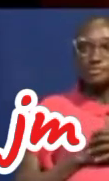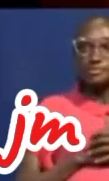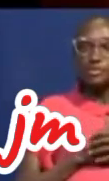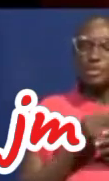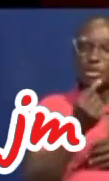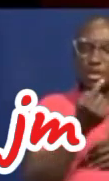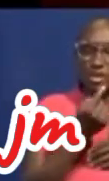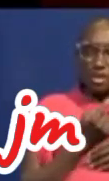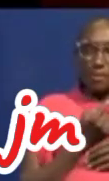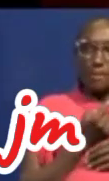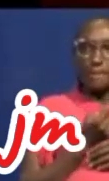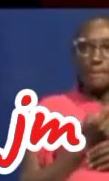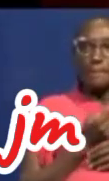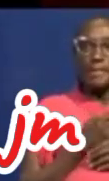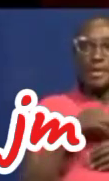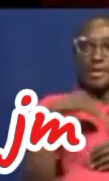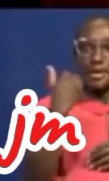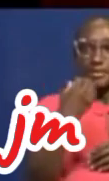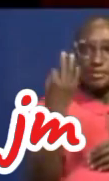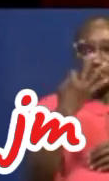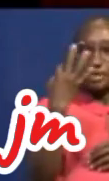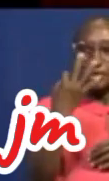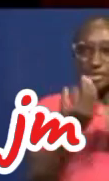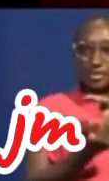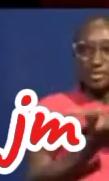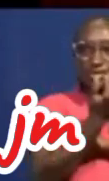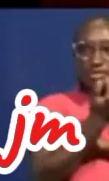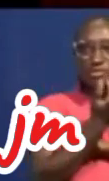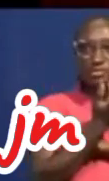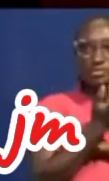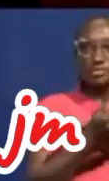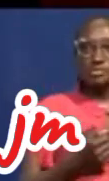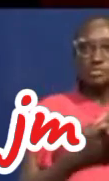come to the chamber every Wednesday morning,